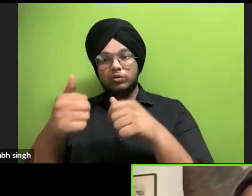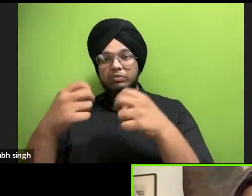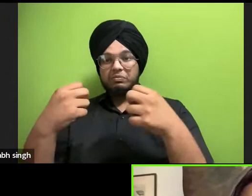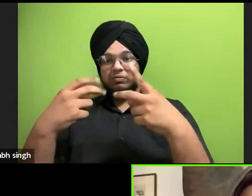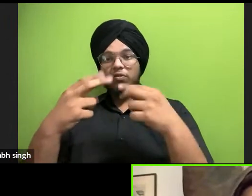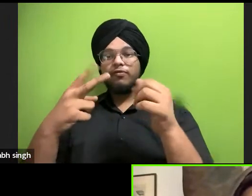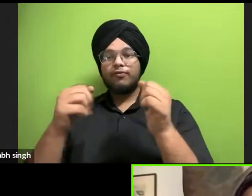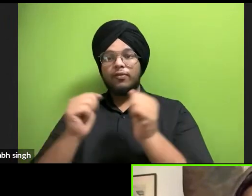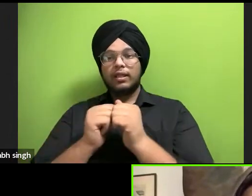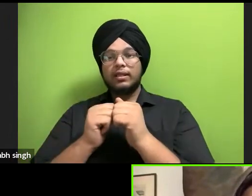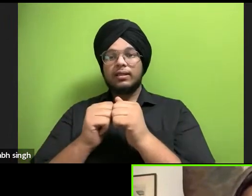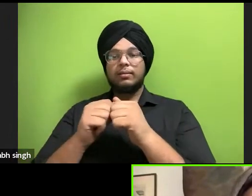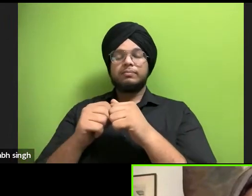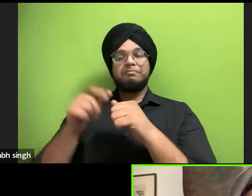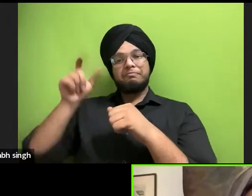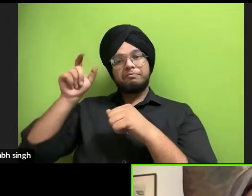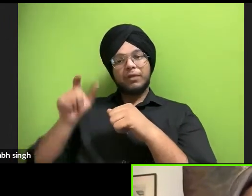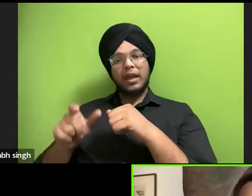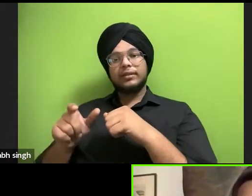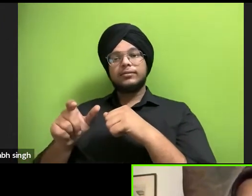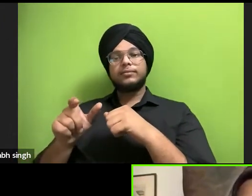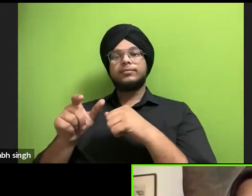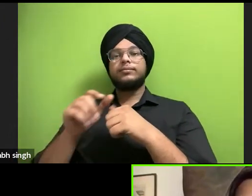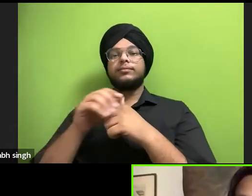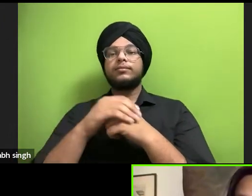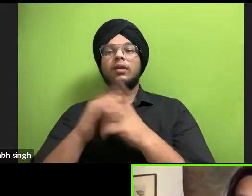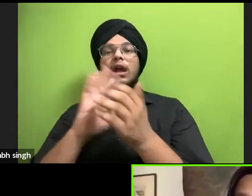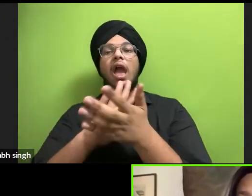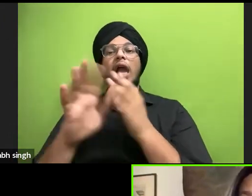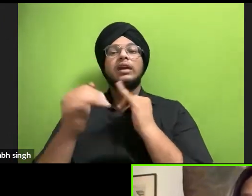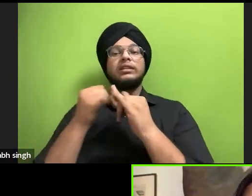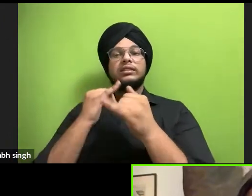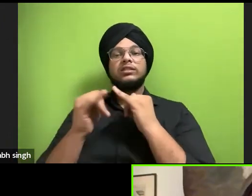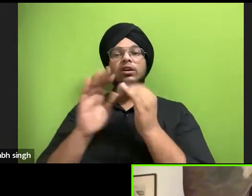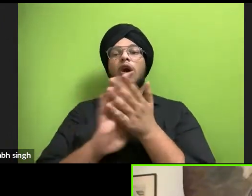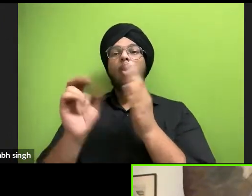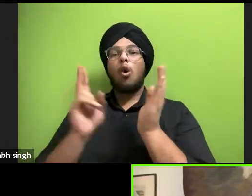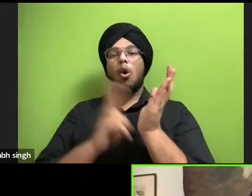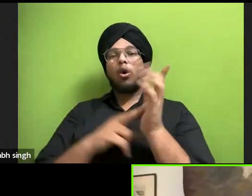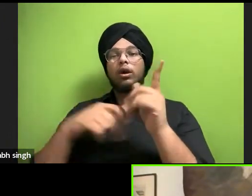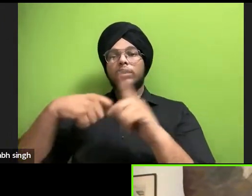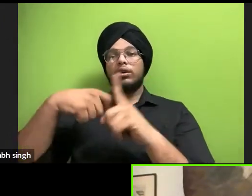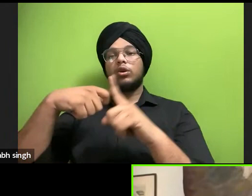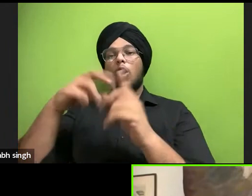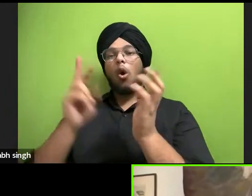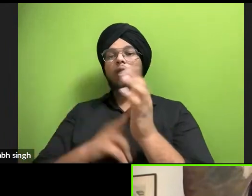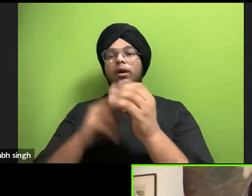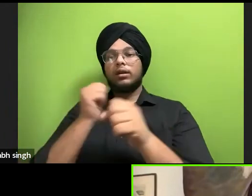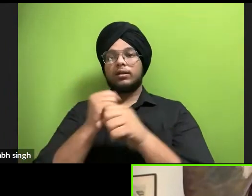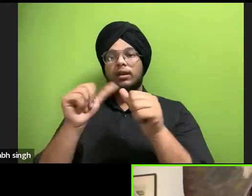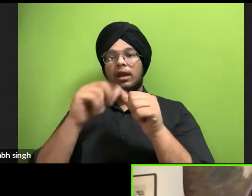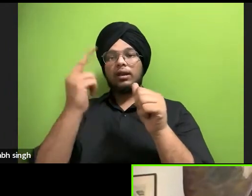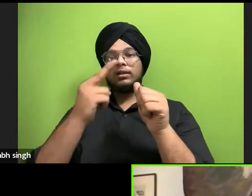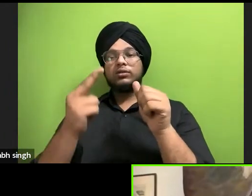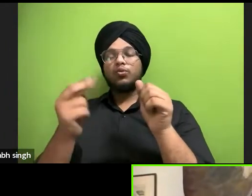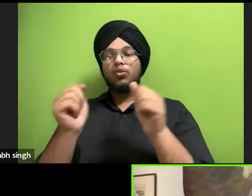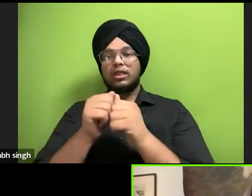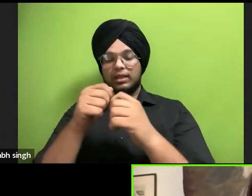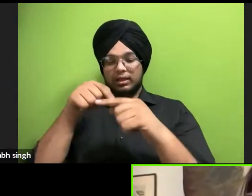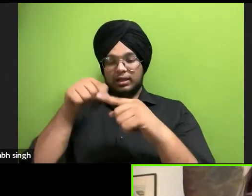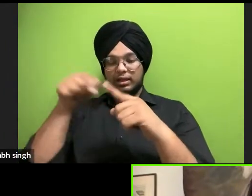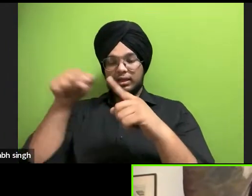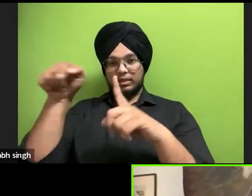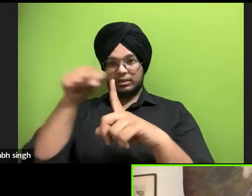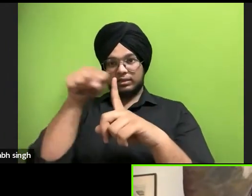a mandate to build the history of Hong Kong and Hong Kong artists, as well within